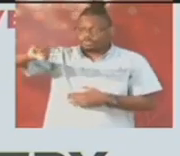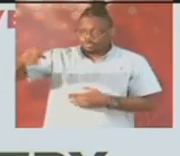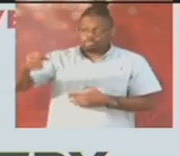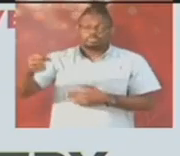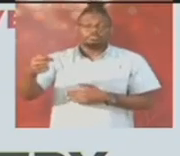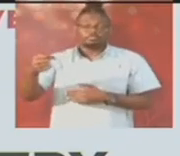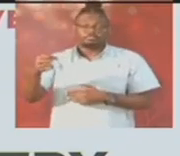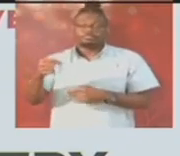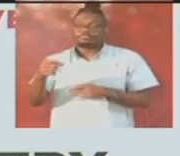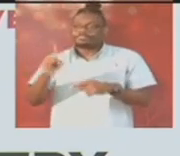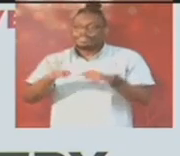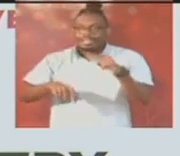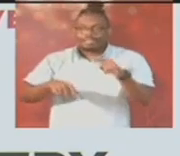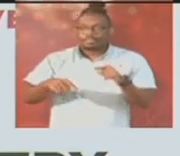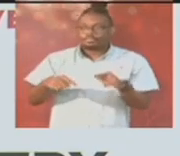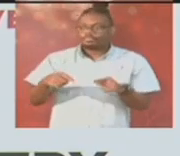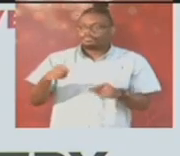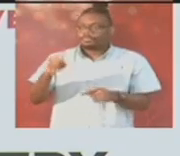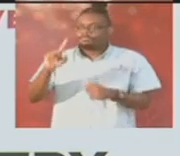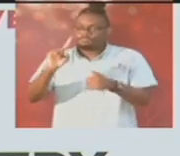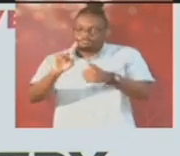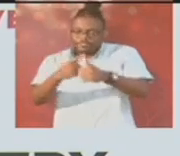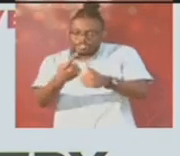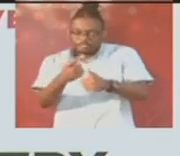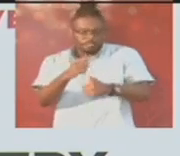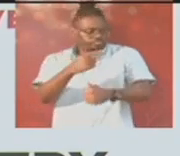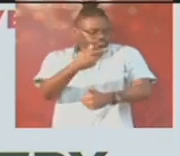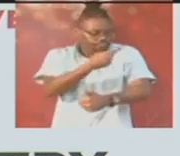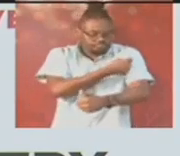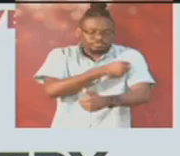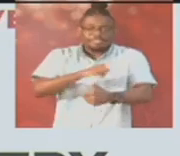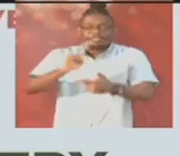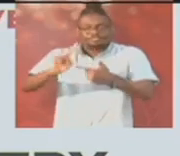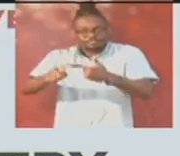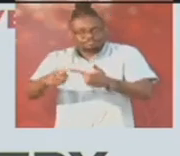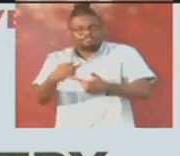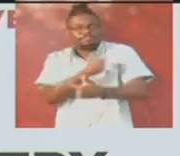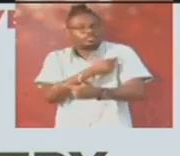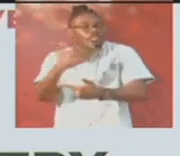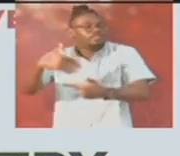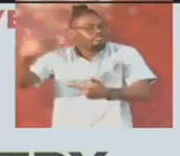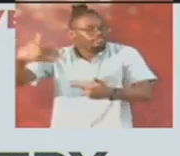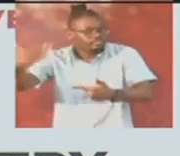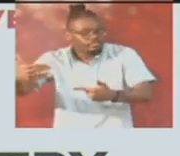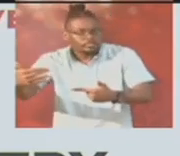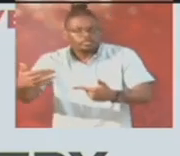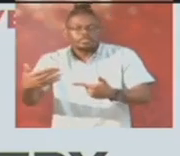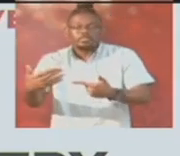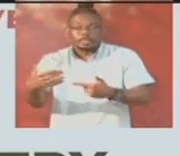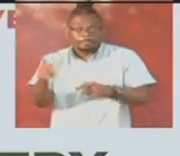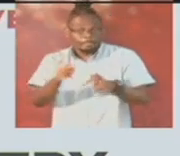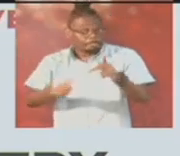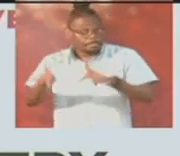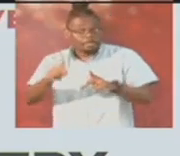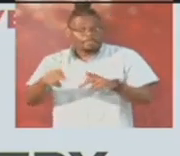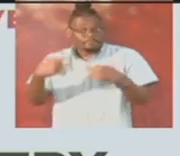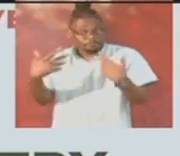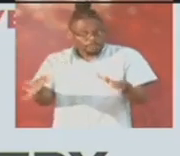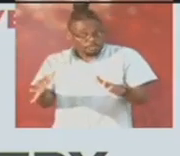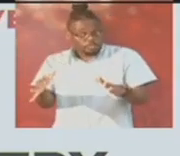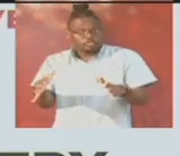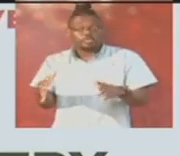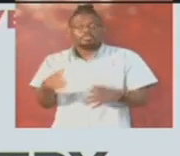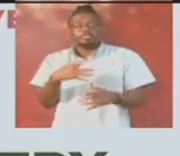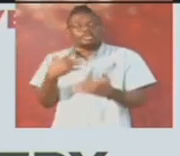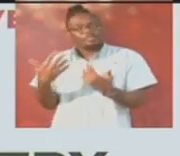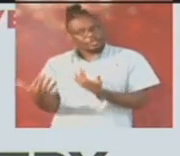you have to have your first shot, and then we must keep doses in reserve for persons who have received their first shot to get their second